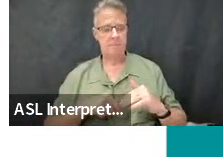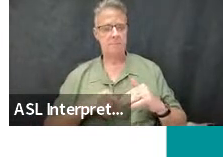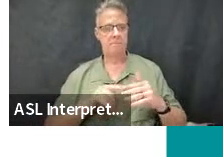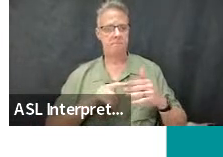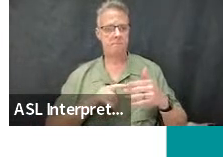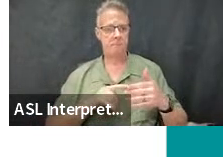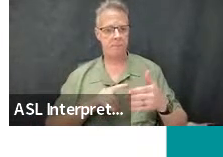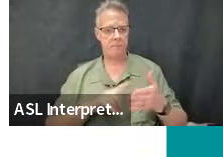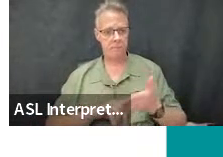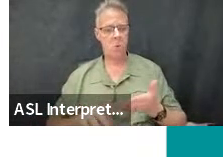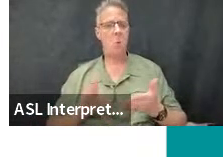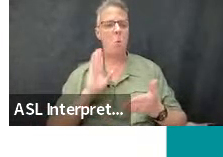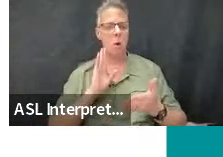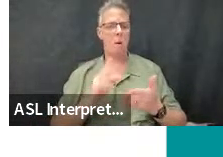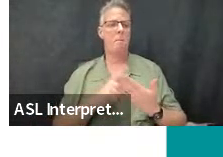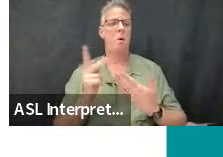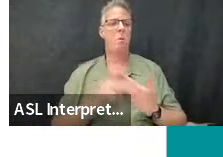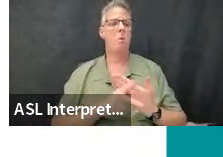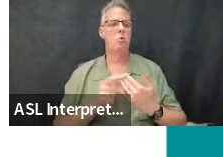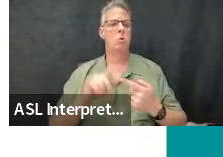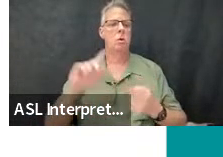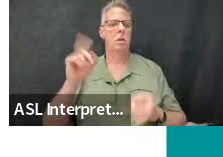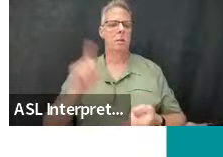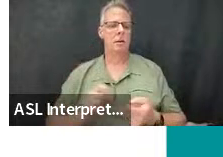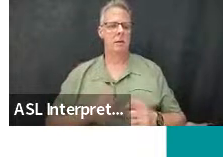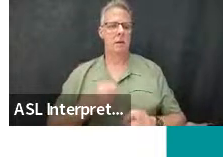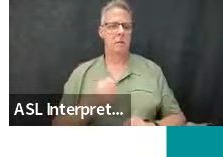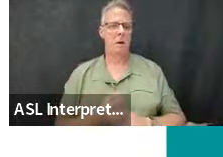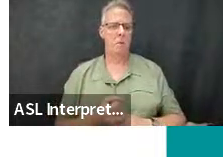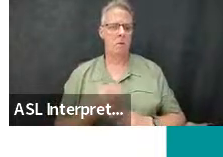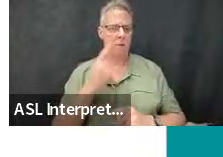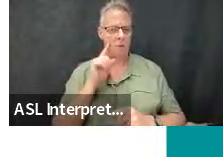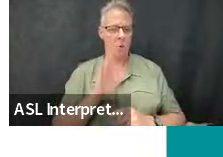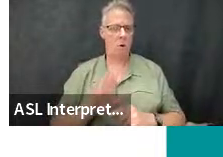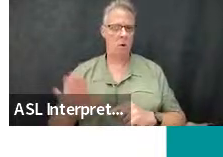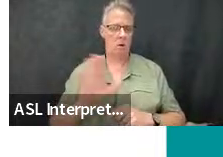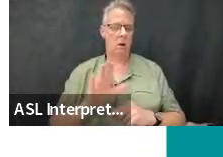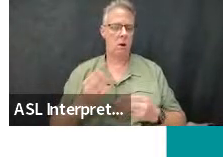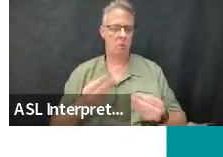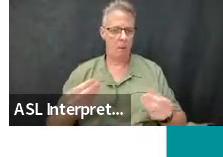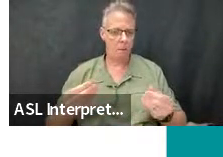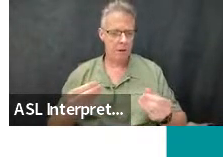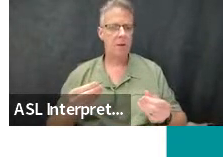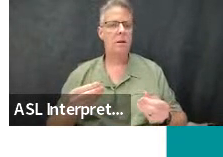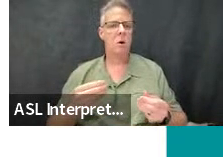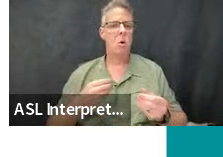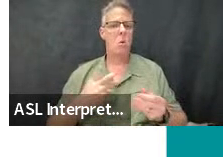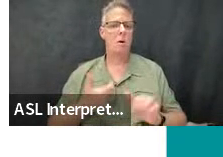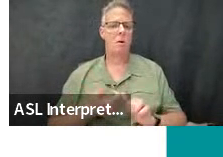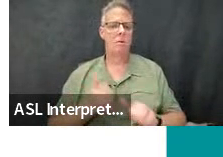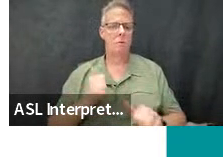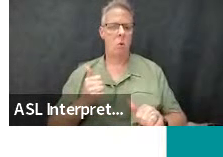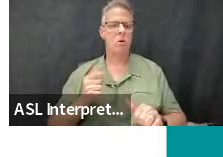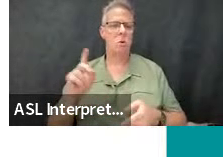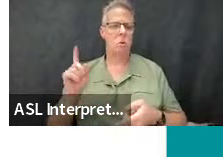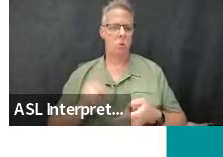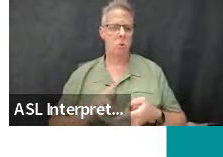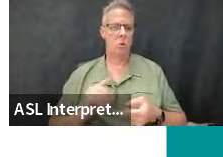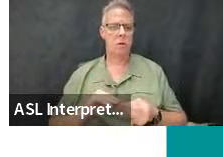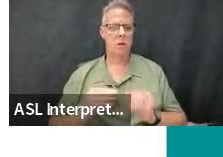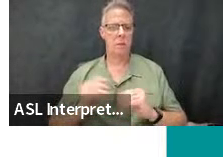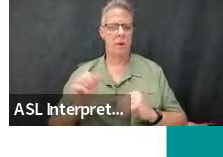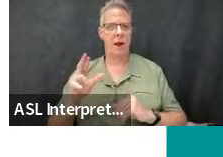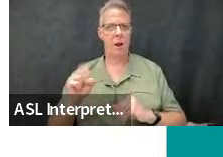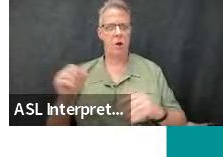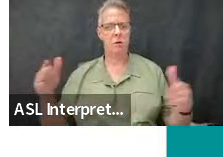to work to minimize impacts to property to the extent that we can avoid and reduce that number of acreage and